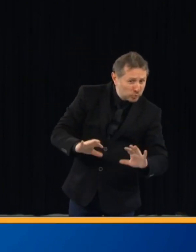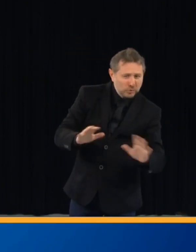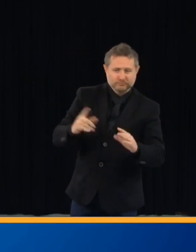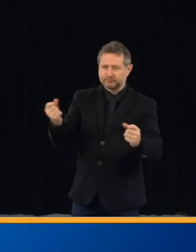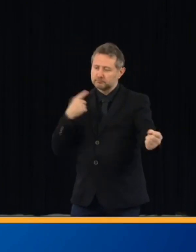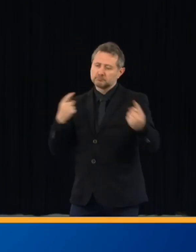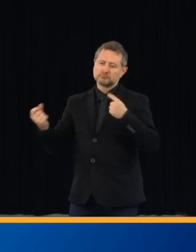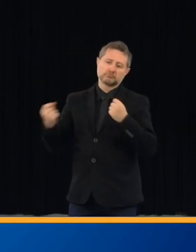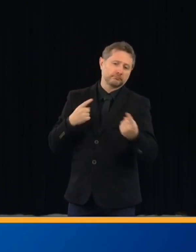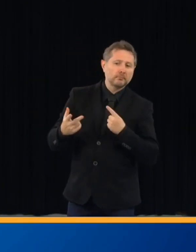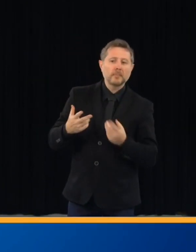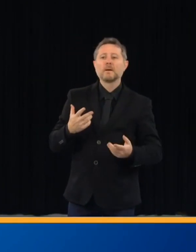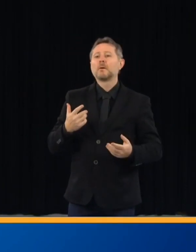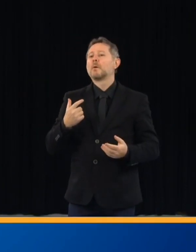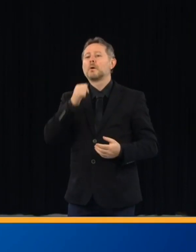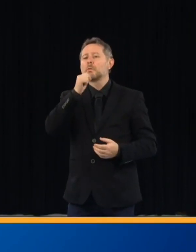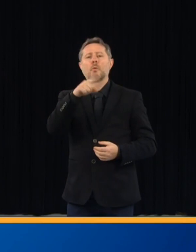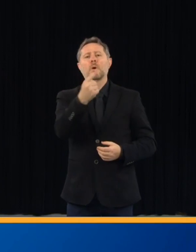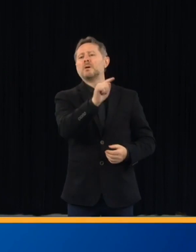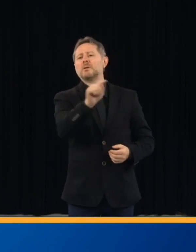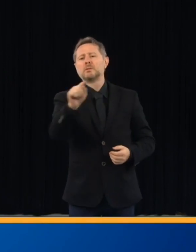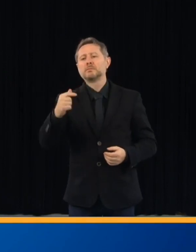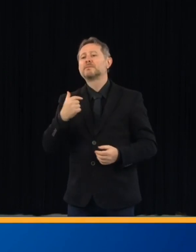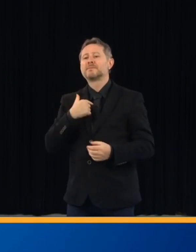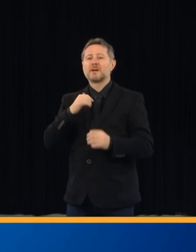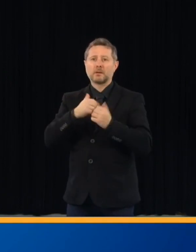but we keep talking about this